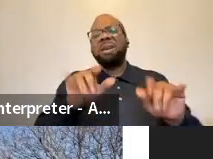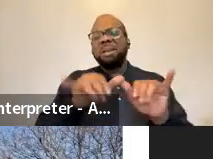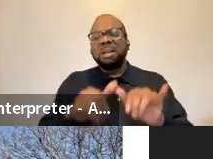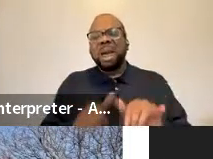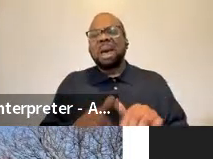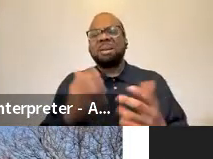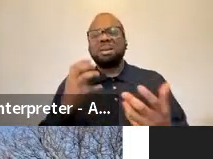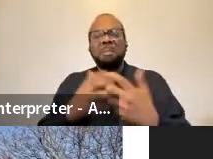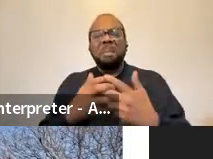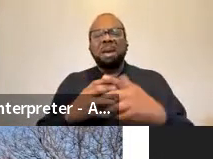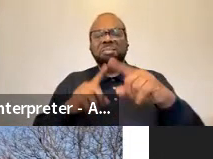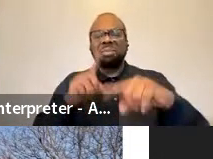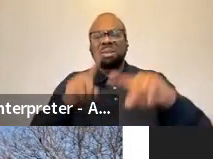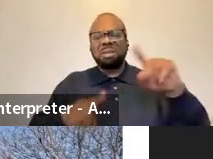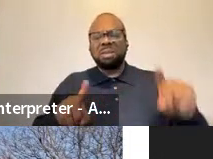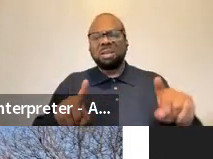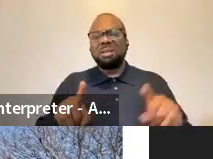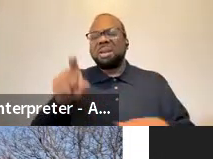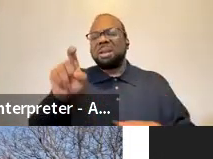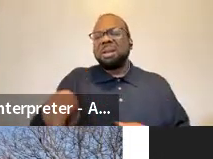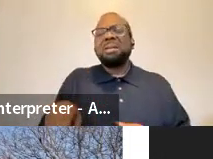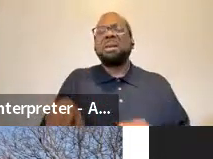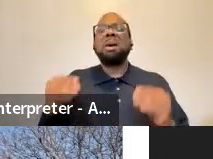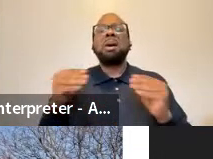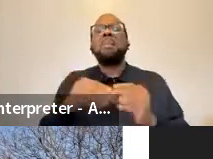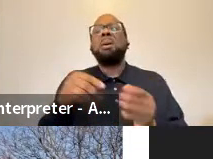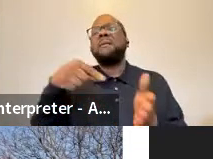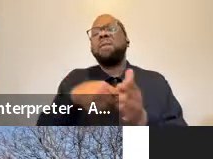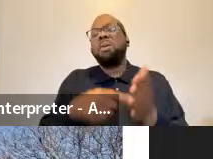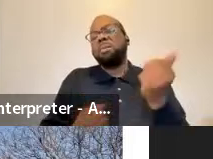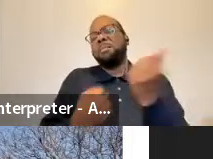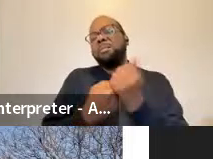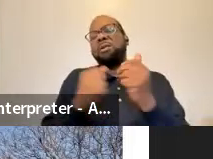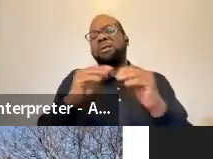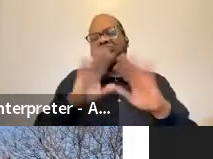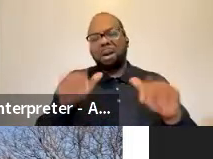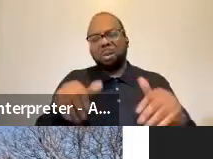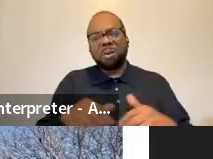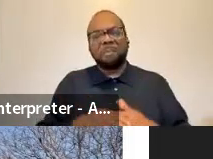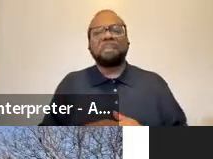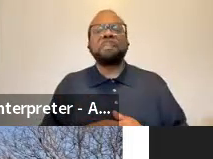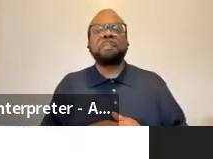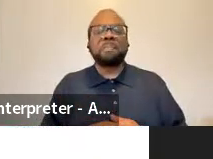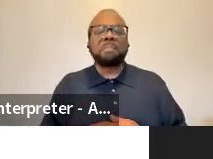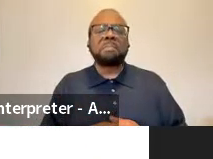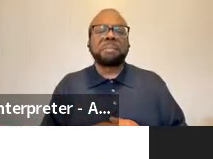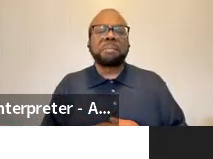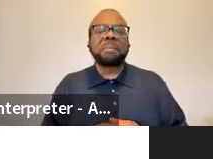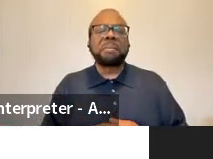And crucially, far more affordable and supportive housing. Next slide, please.